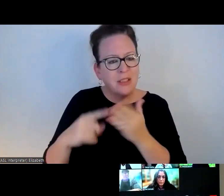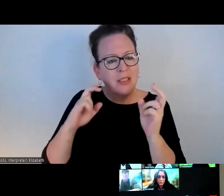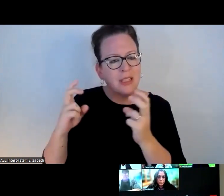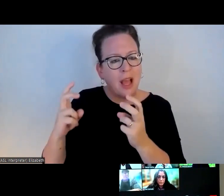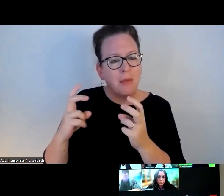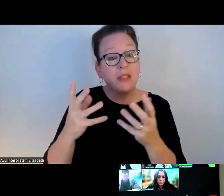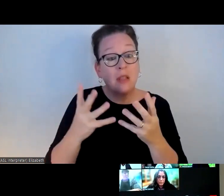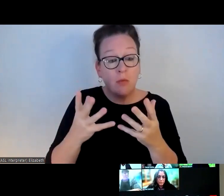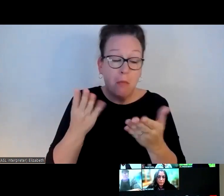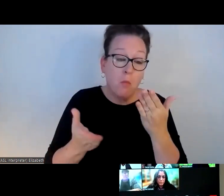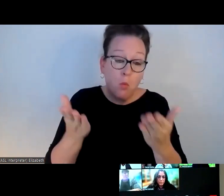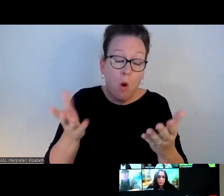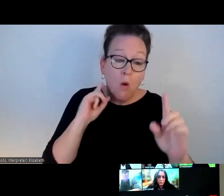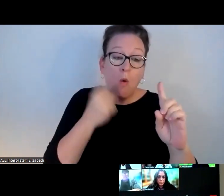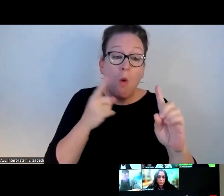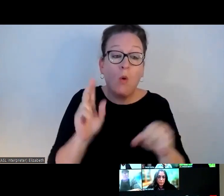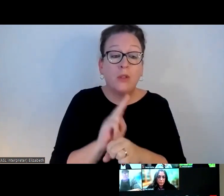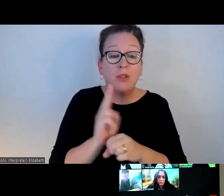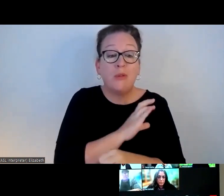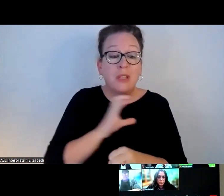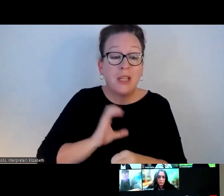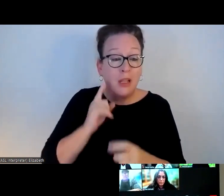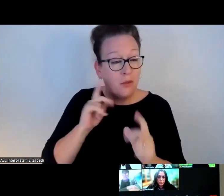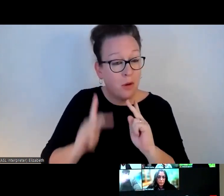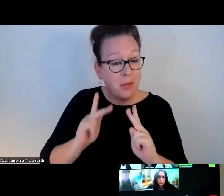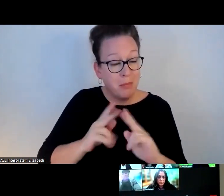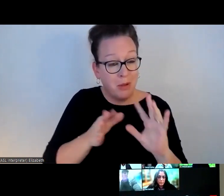council as a space to weigh in on. And